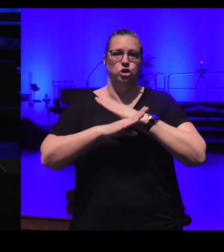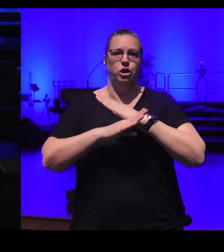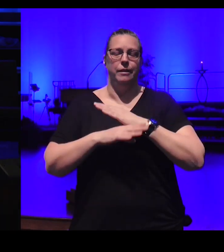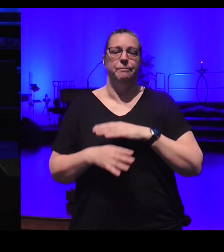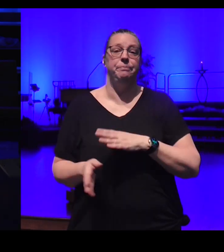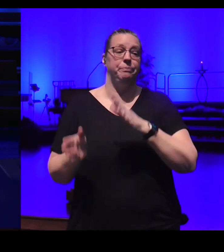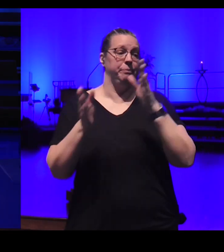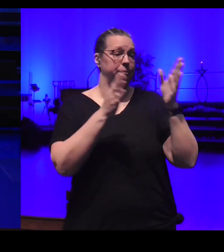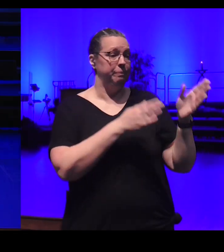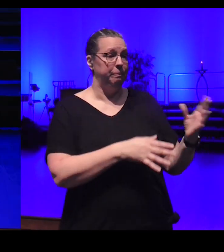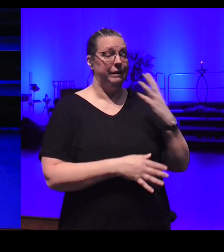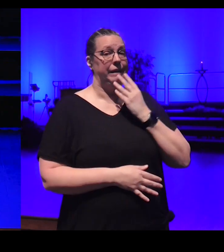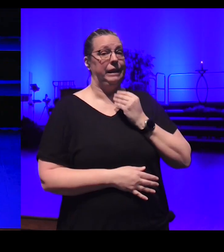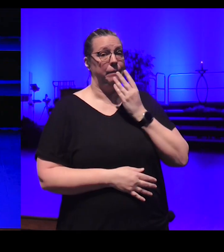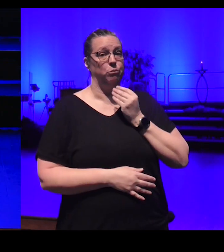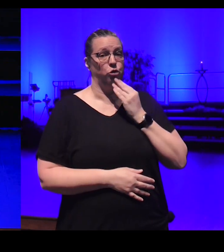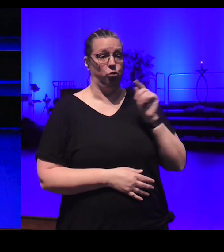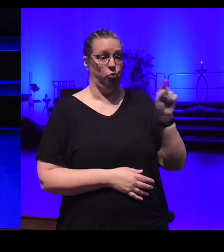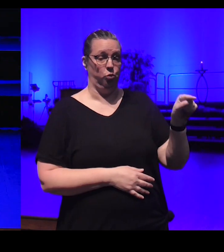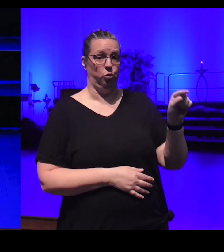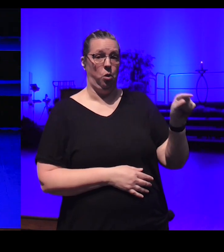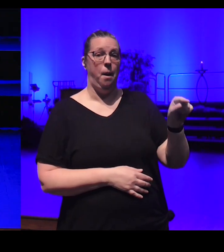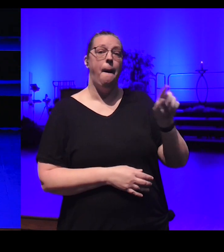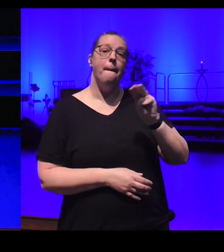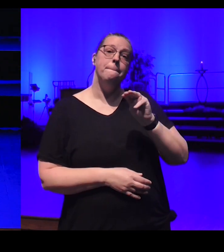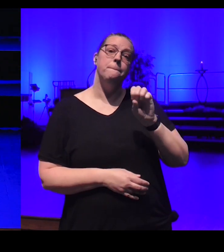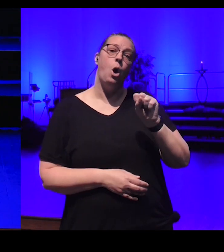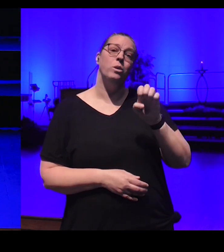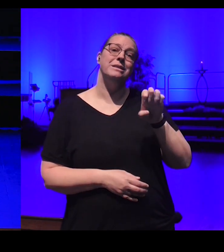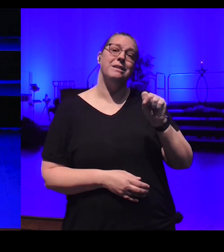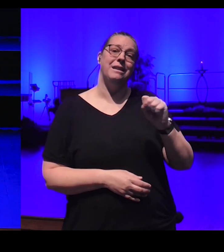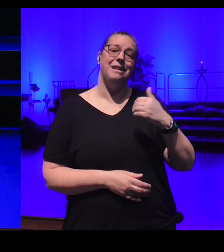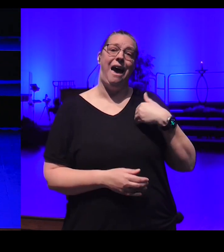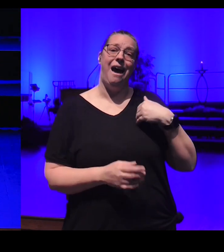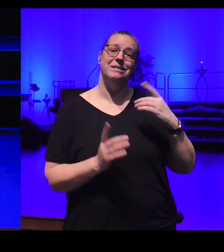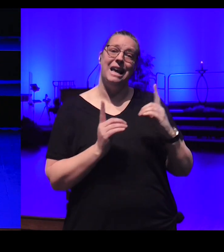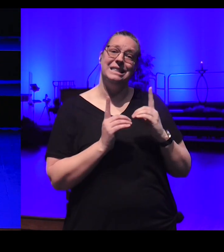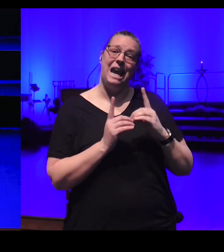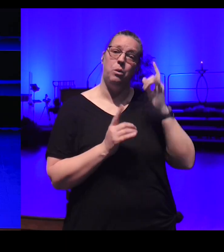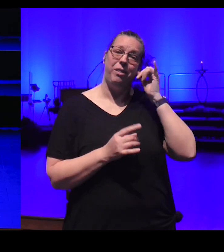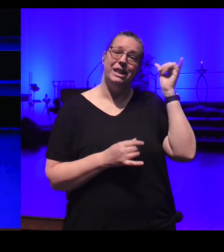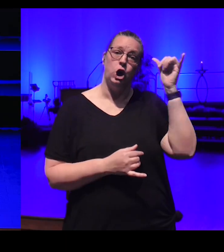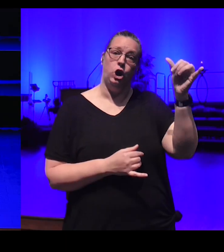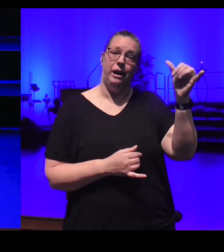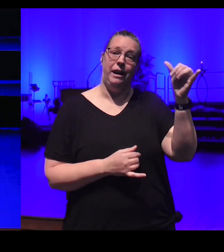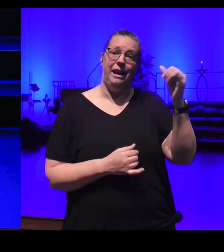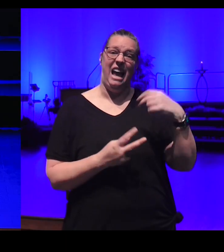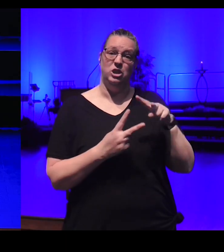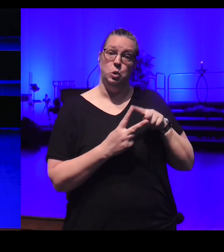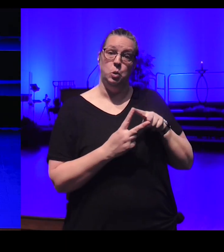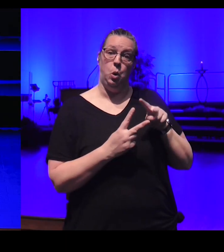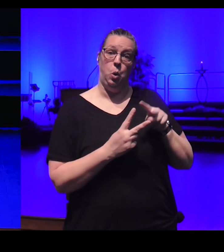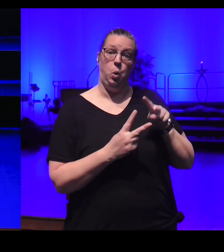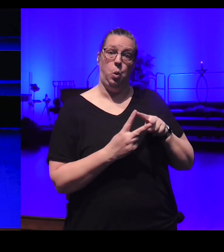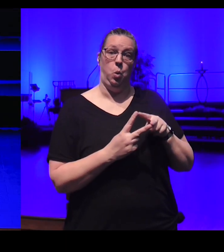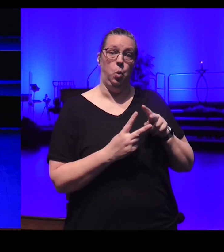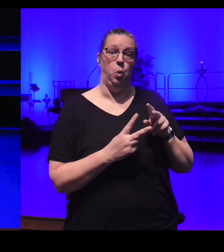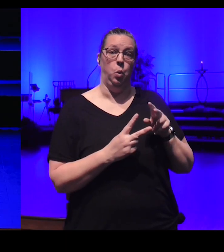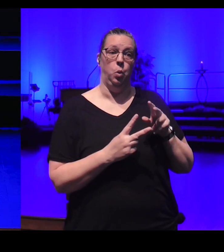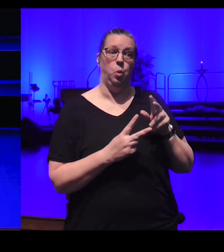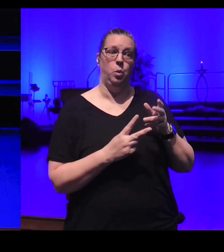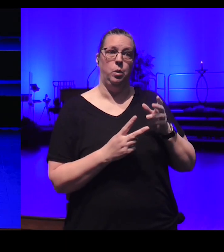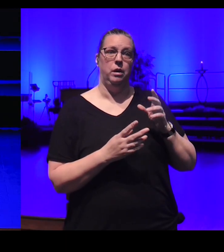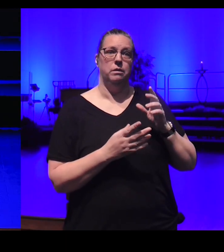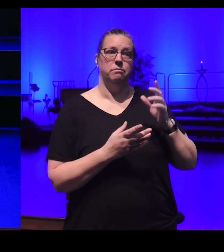In the Hebrew tradition, Moses has that date with eternity and experiences 2 encounters with God at the base of